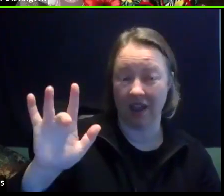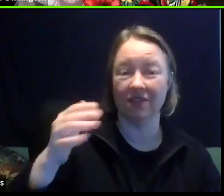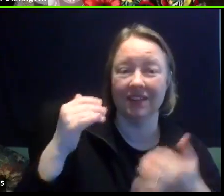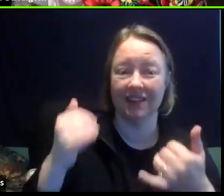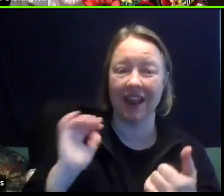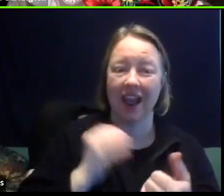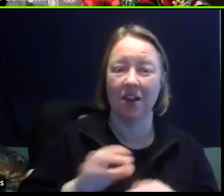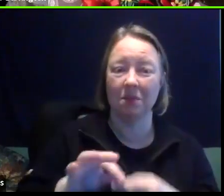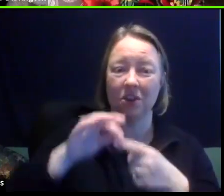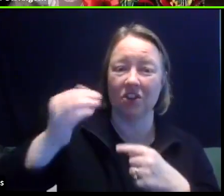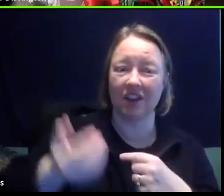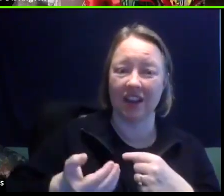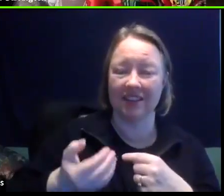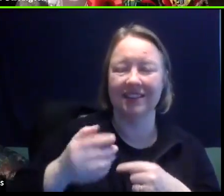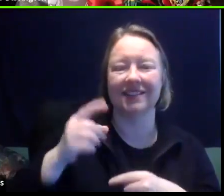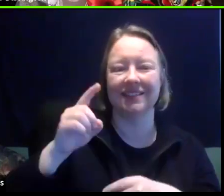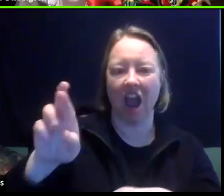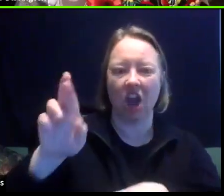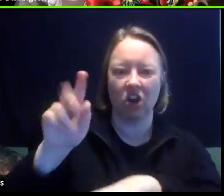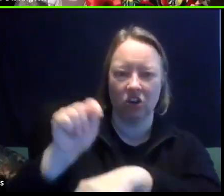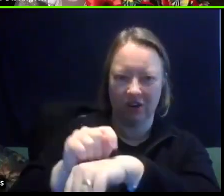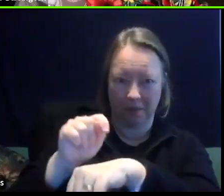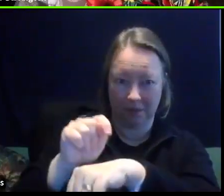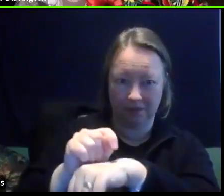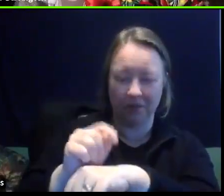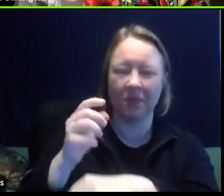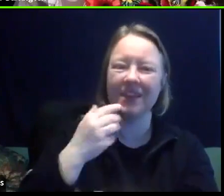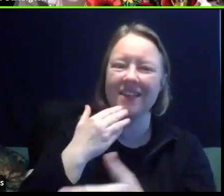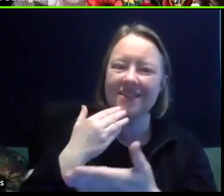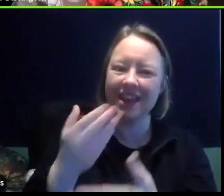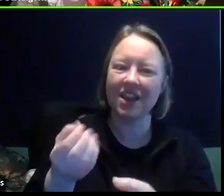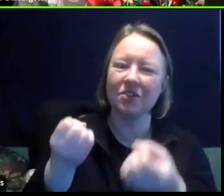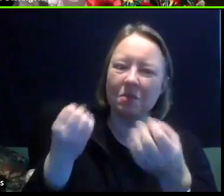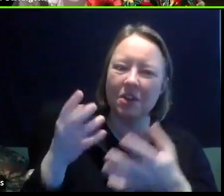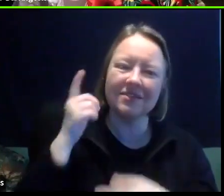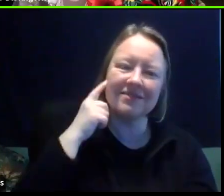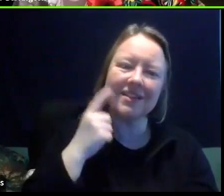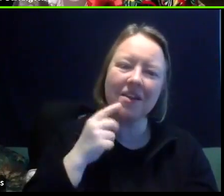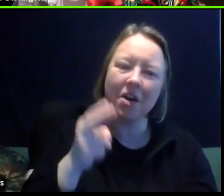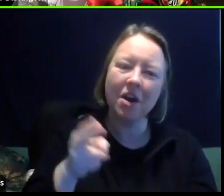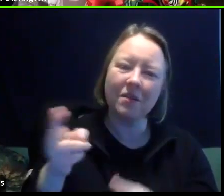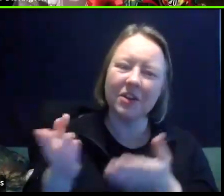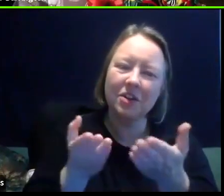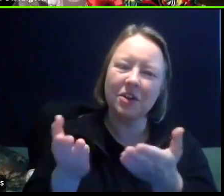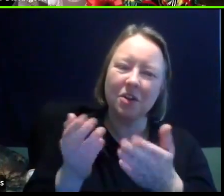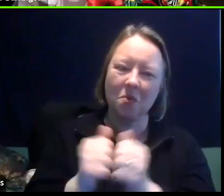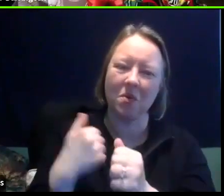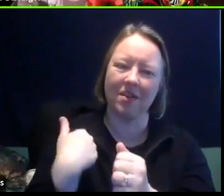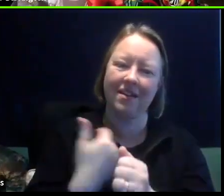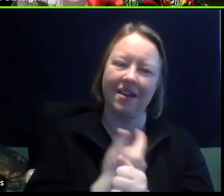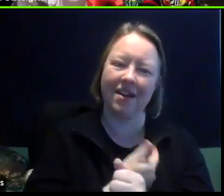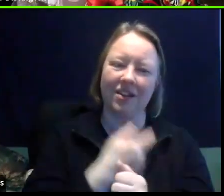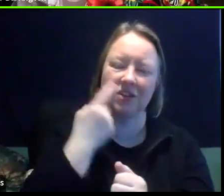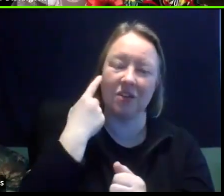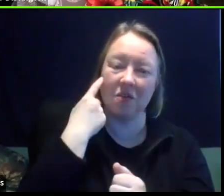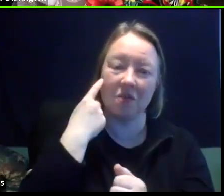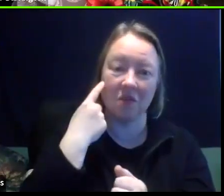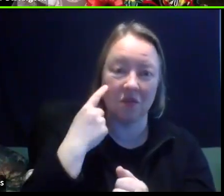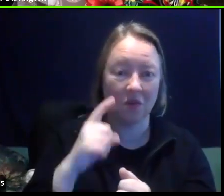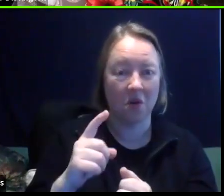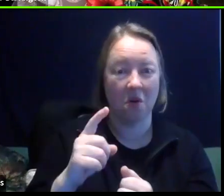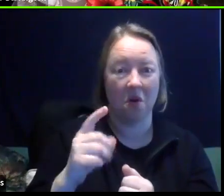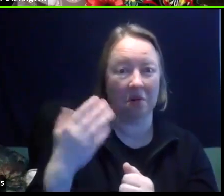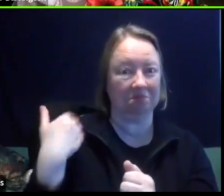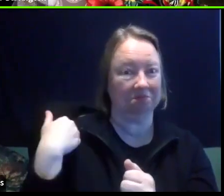guest is Dr. Temple. And we want to say thank you so much to the Deaf of Hard of Hearing for being with us for the